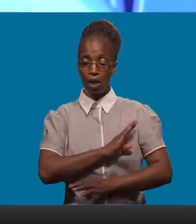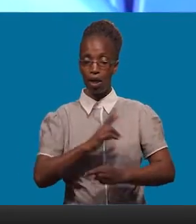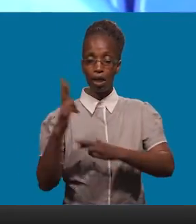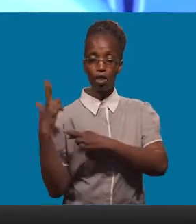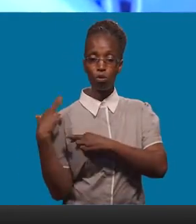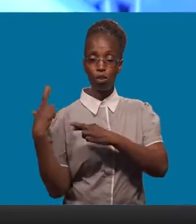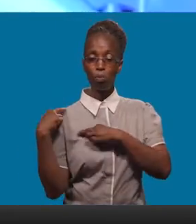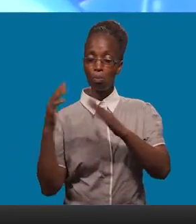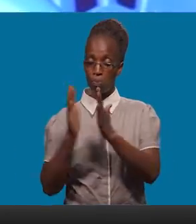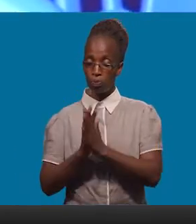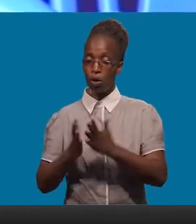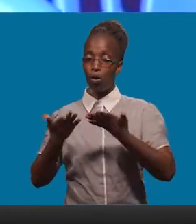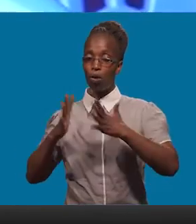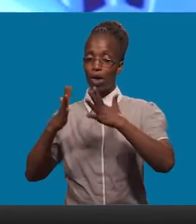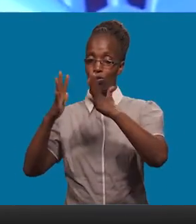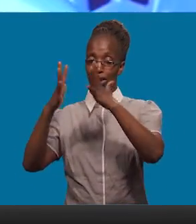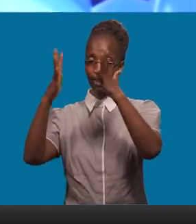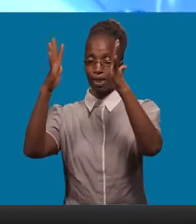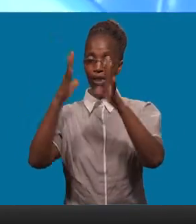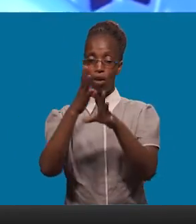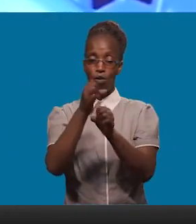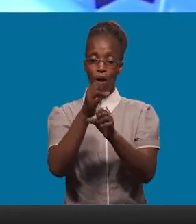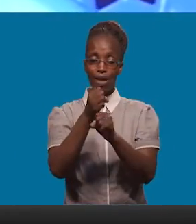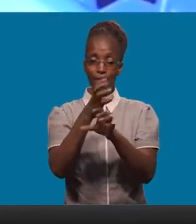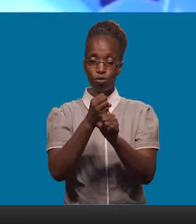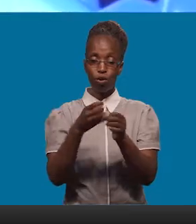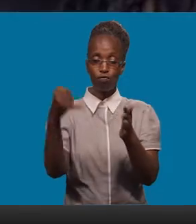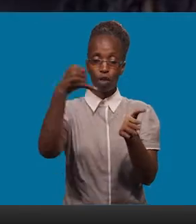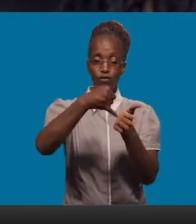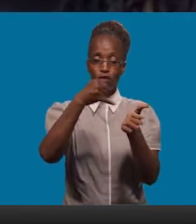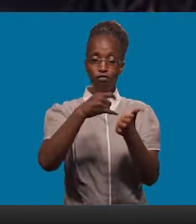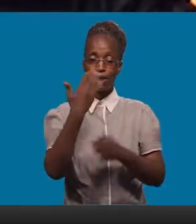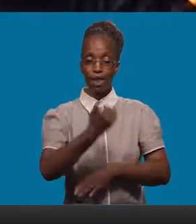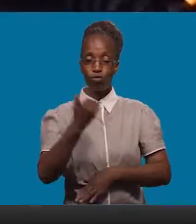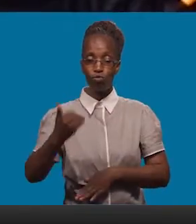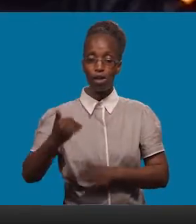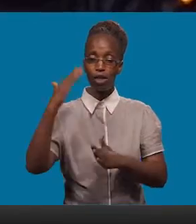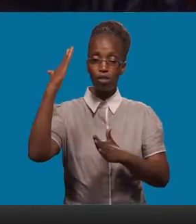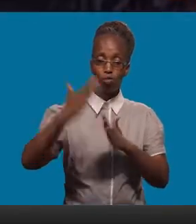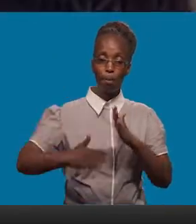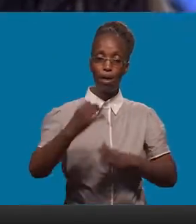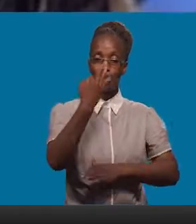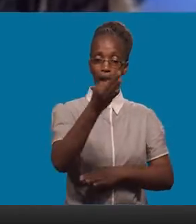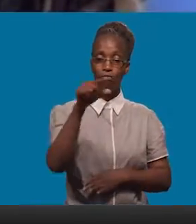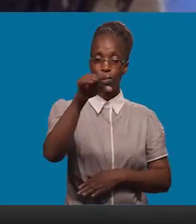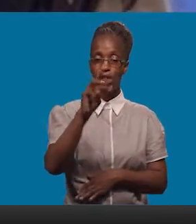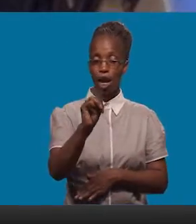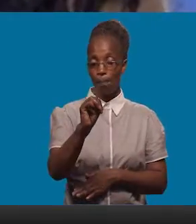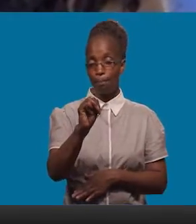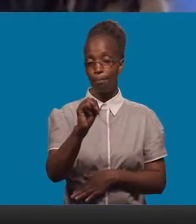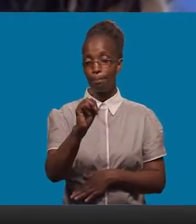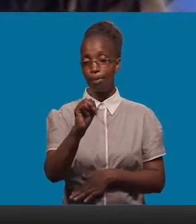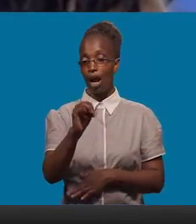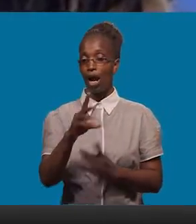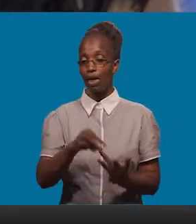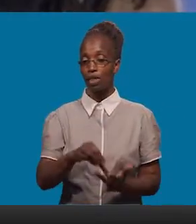shirika hilo kwa kuwashirikisha watoto katika mapambano dhidi ya tohara kwa wanawake na hasa kupitia sanaa. Children